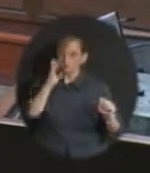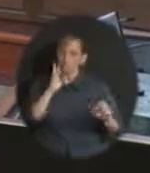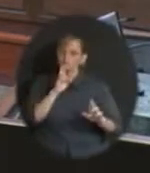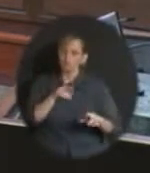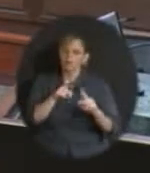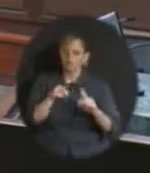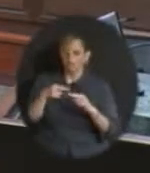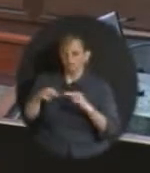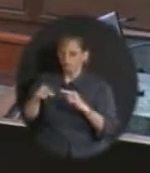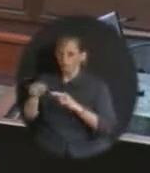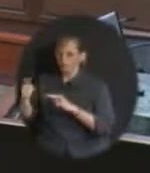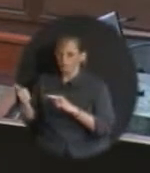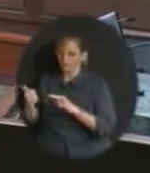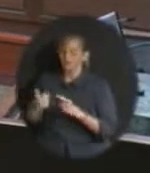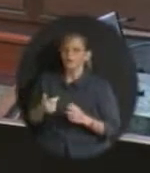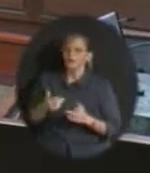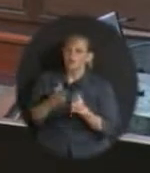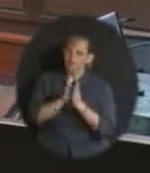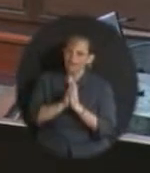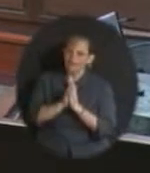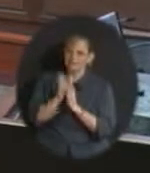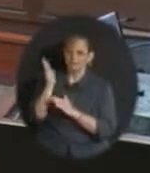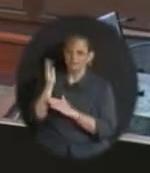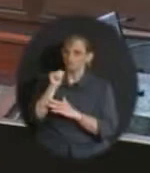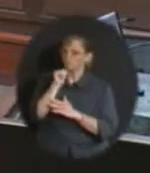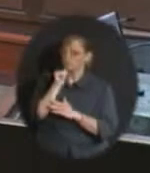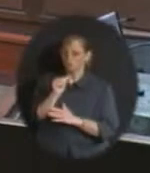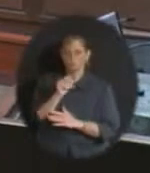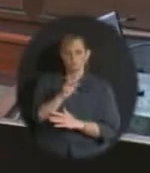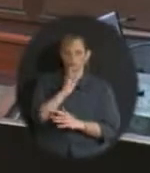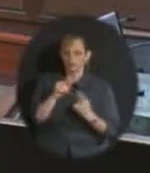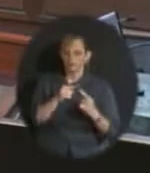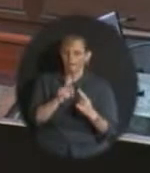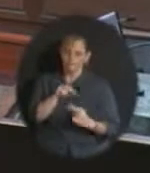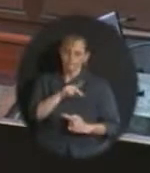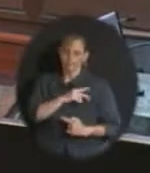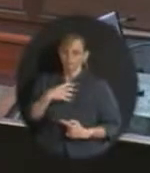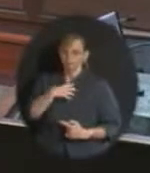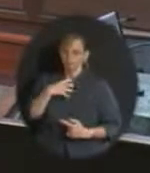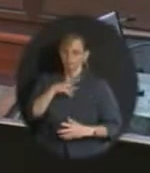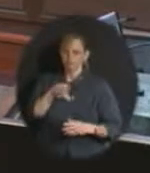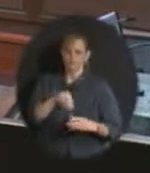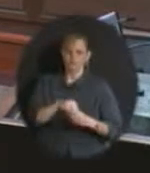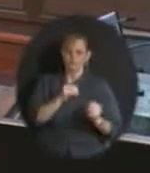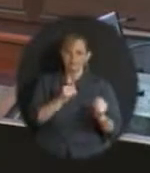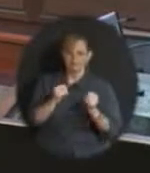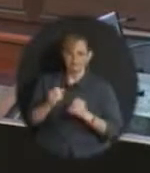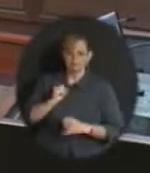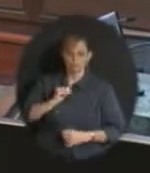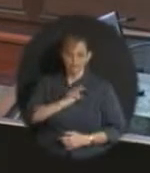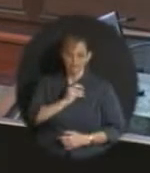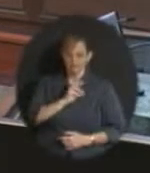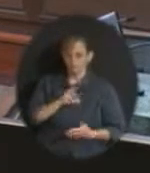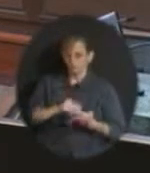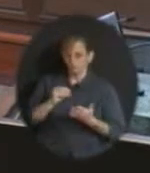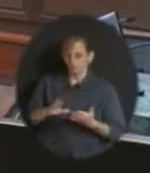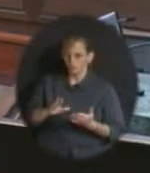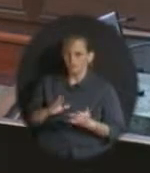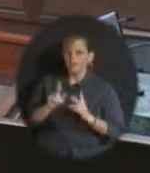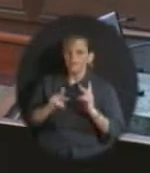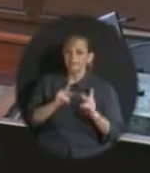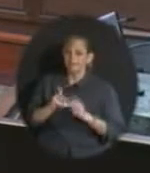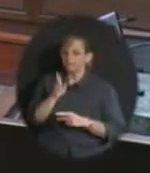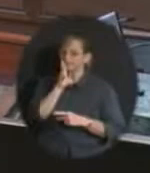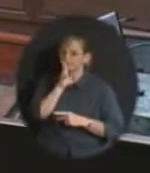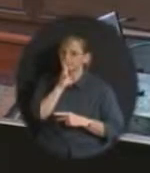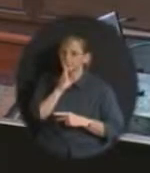respect the privacy, we ask that speakers refrain from discussing personal complaints involving individual staff members or students. Those speaking are advised that